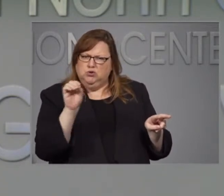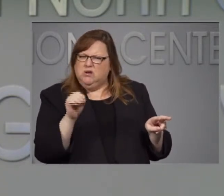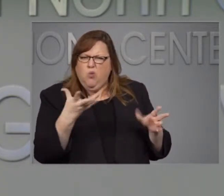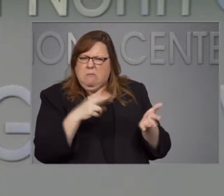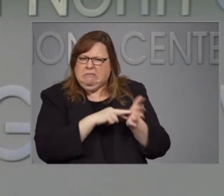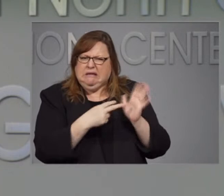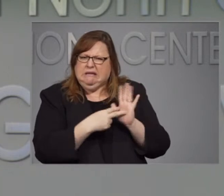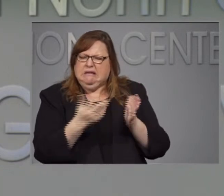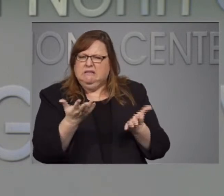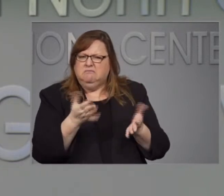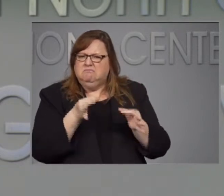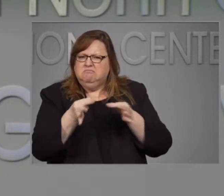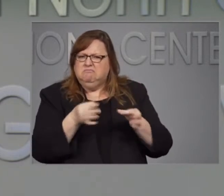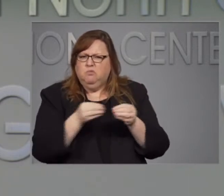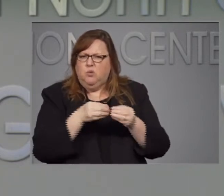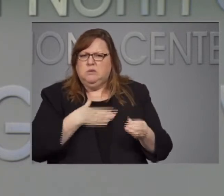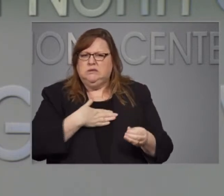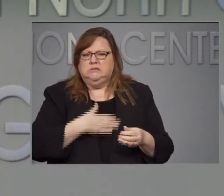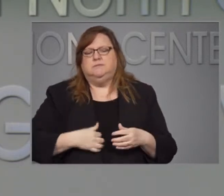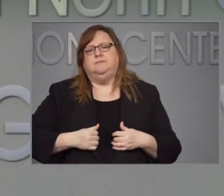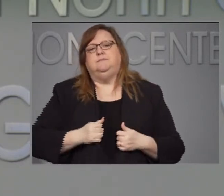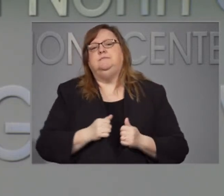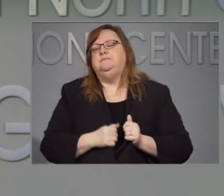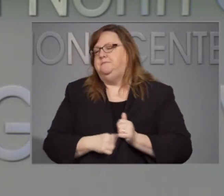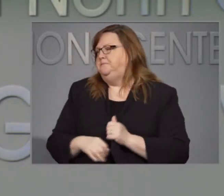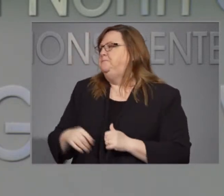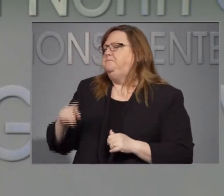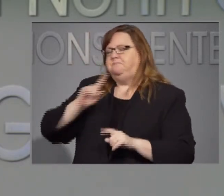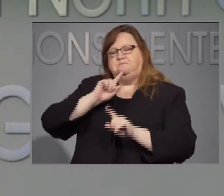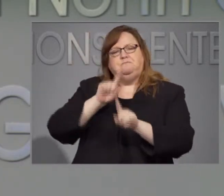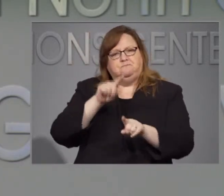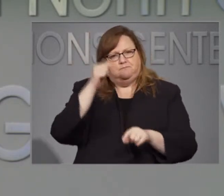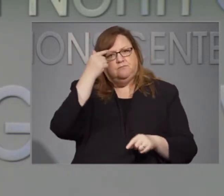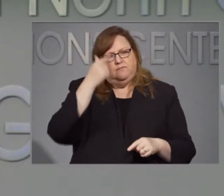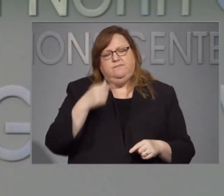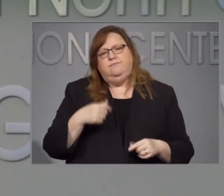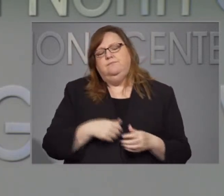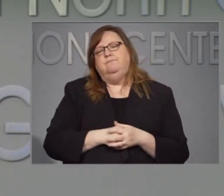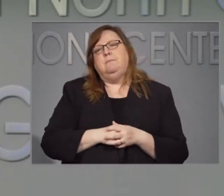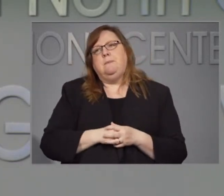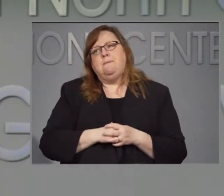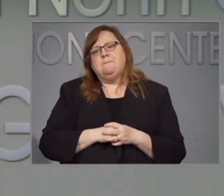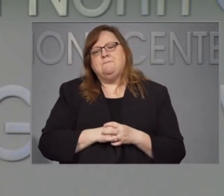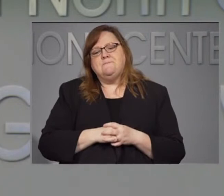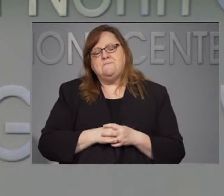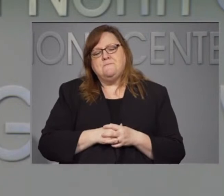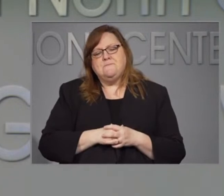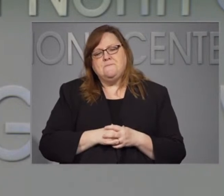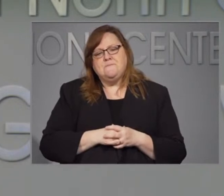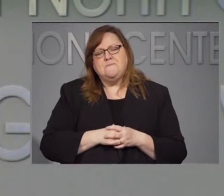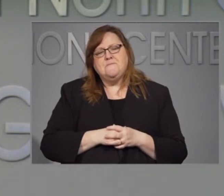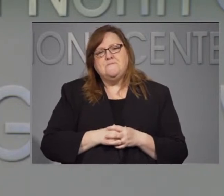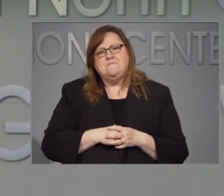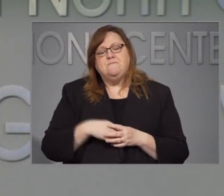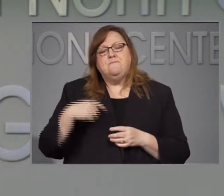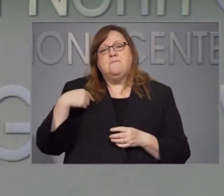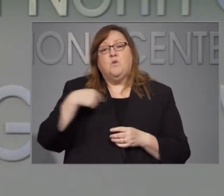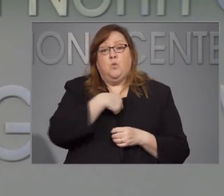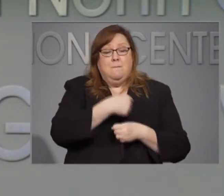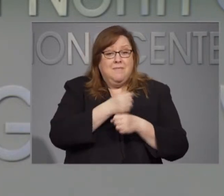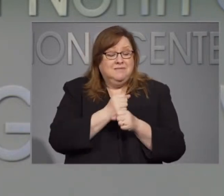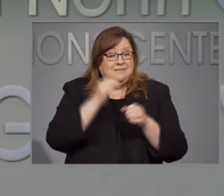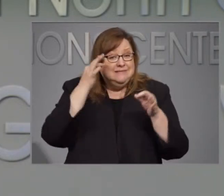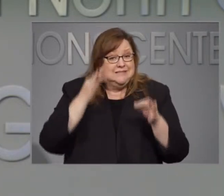great. We are going to rely on our health experts who are